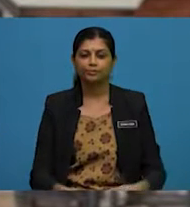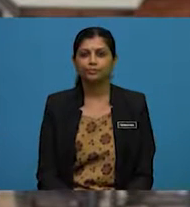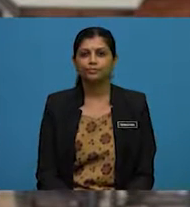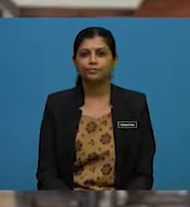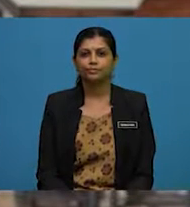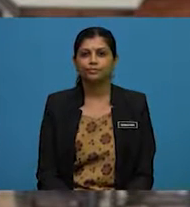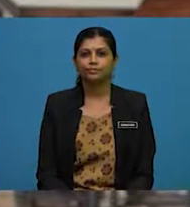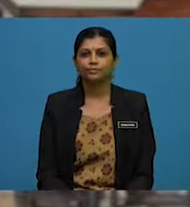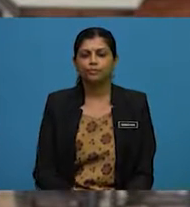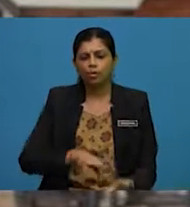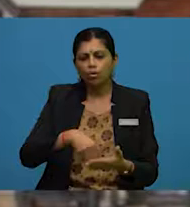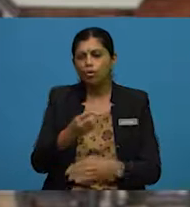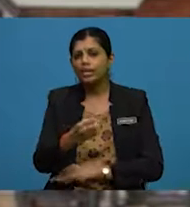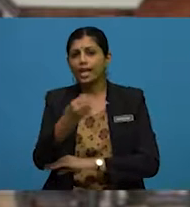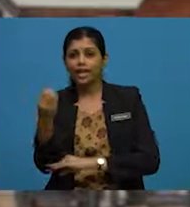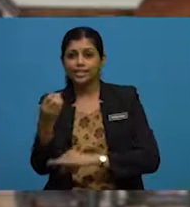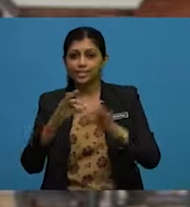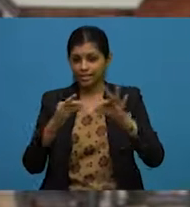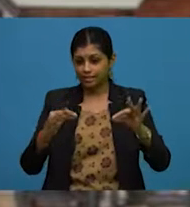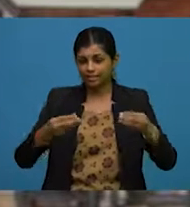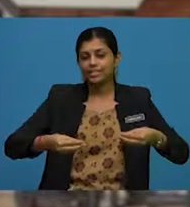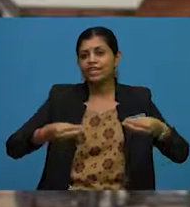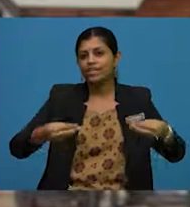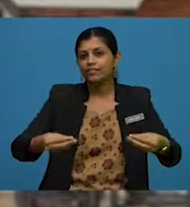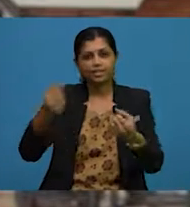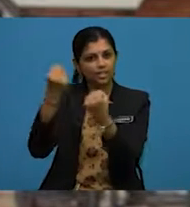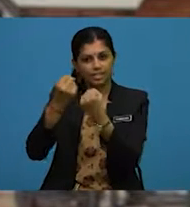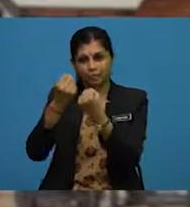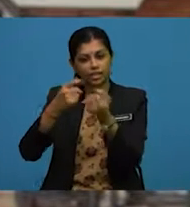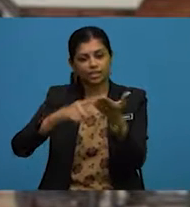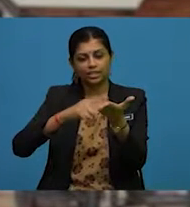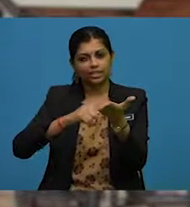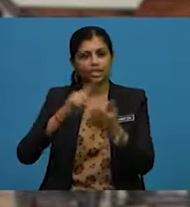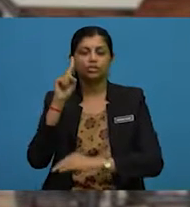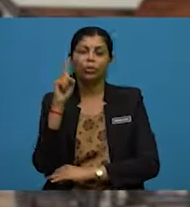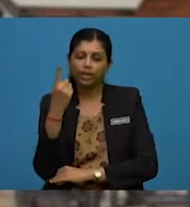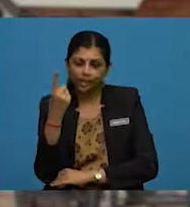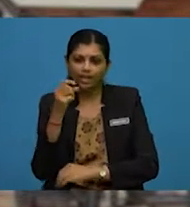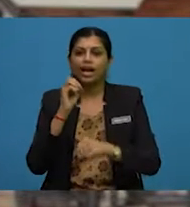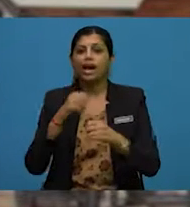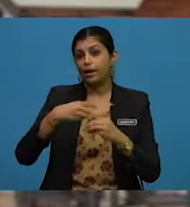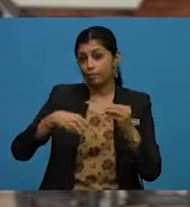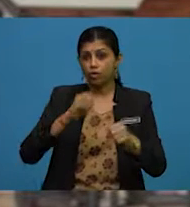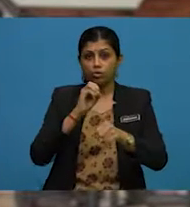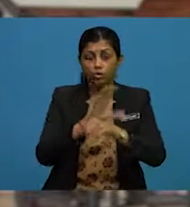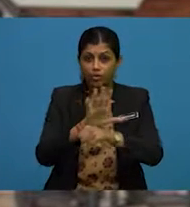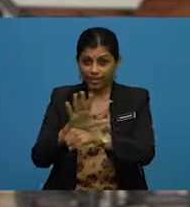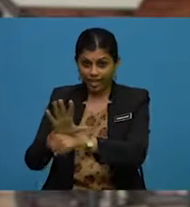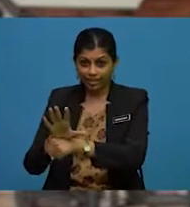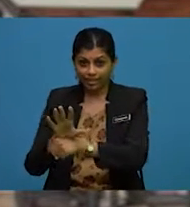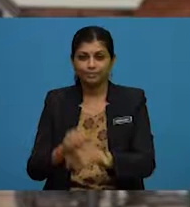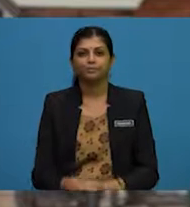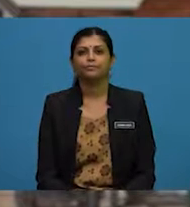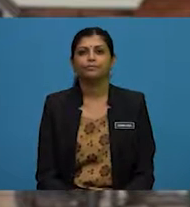All the other sentences give us supporting details about COVID-19